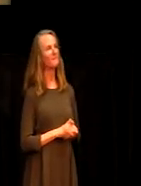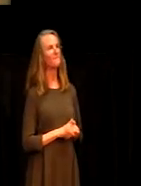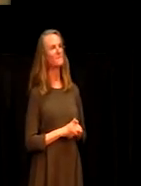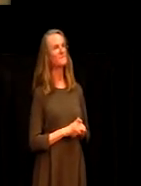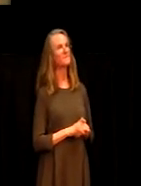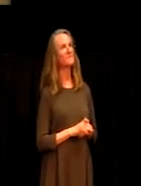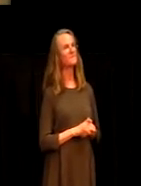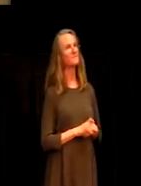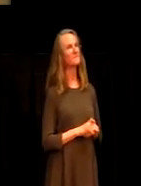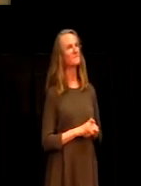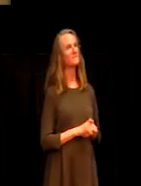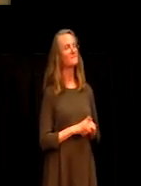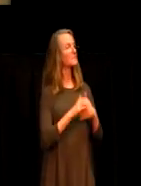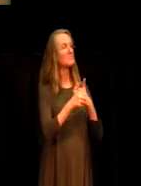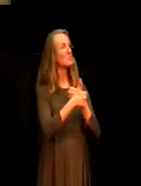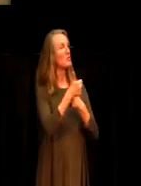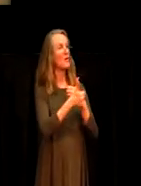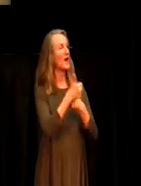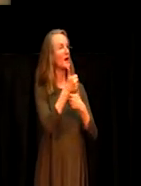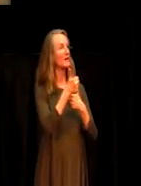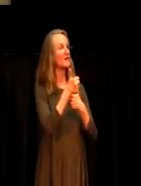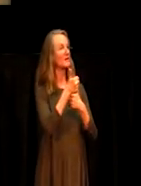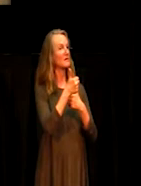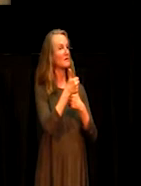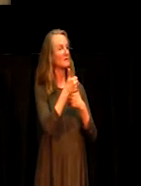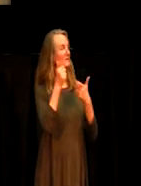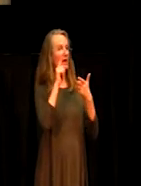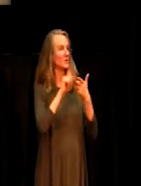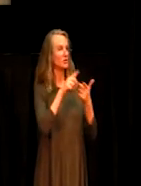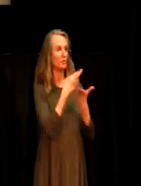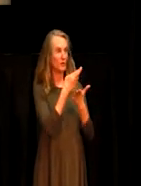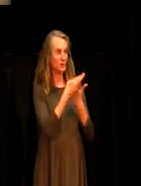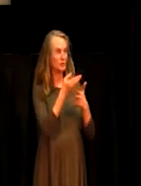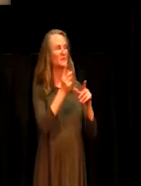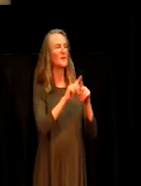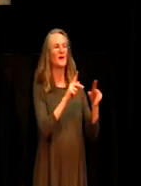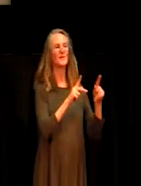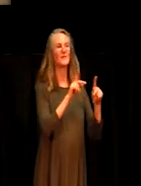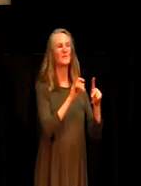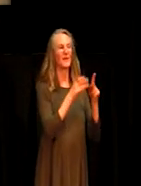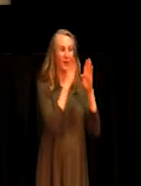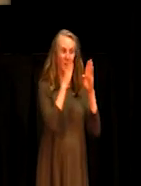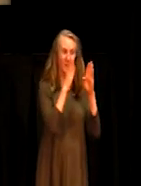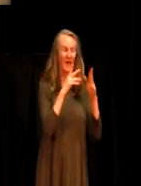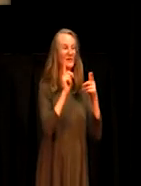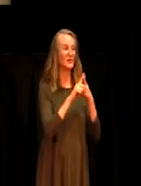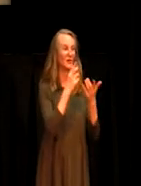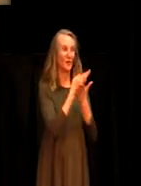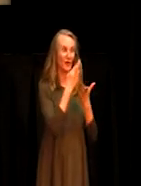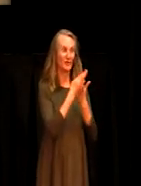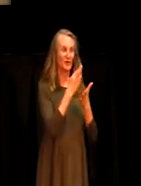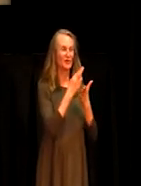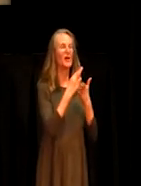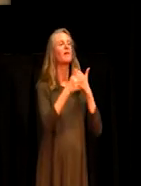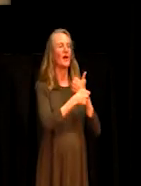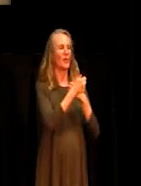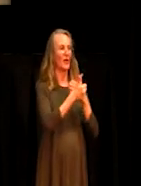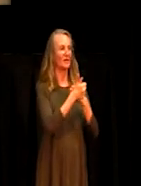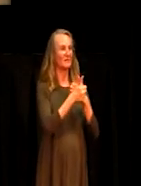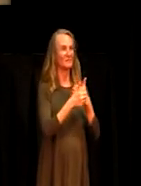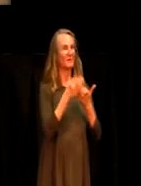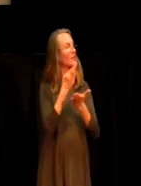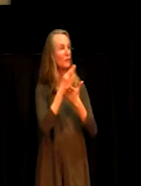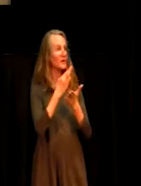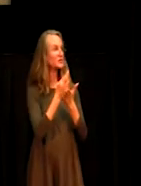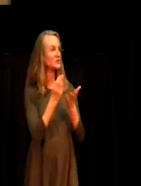I don't actually see a threat to the research. I see a threat to anybody listening to it. Our research is doing just fine.